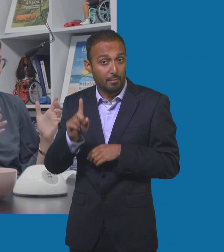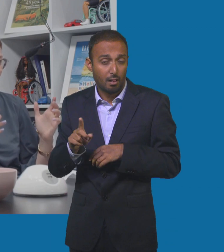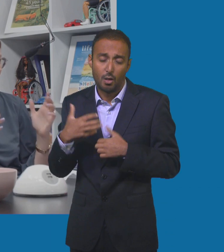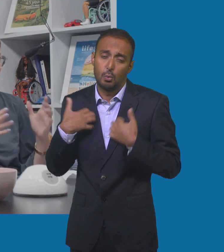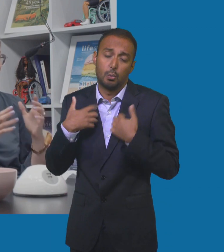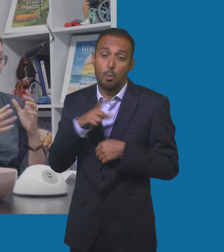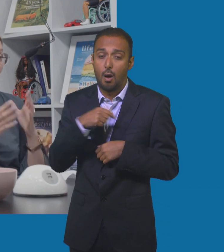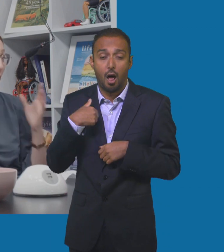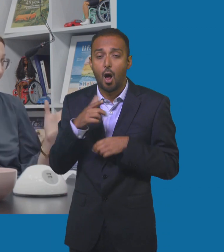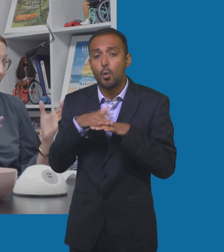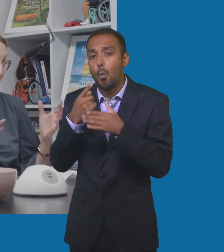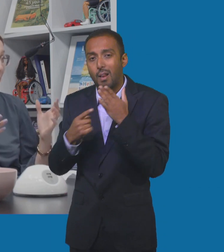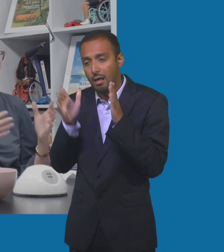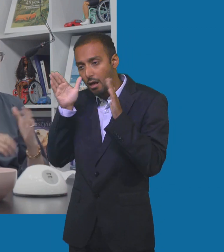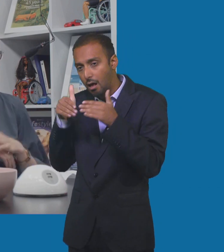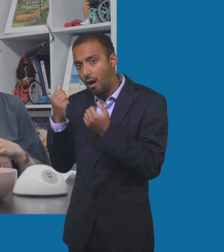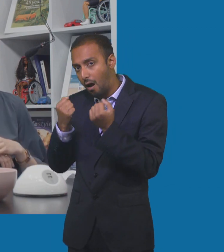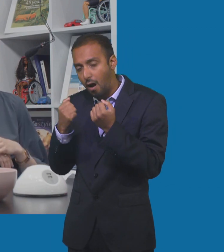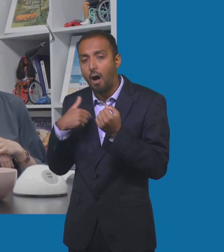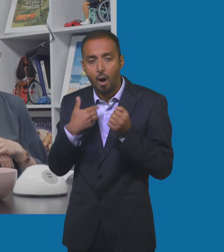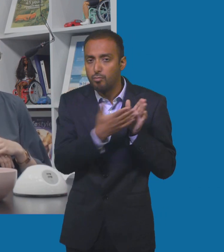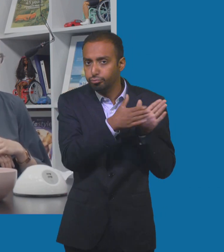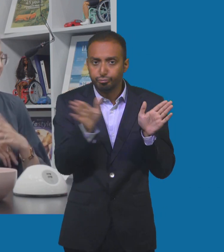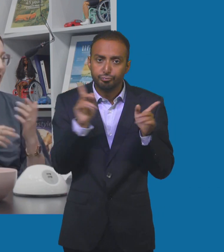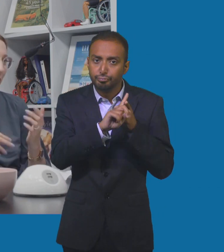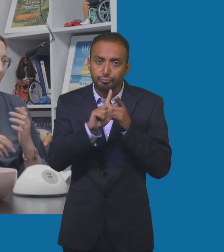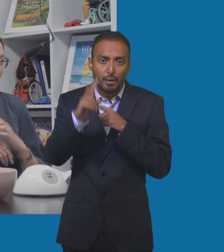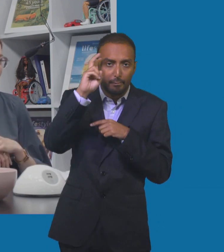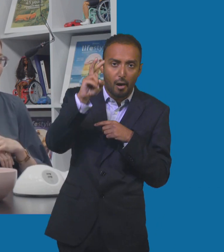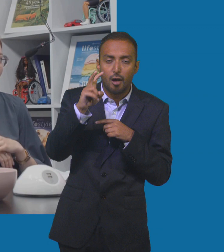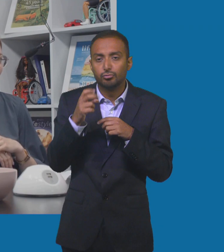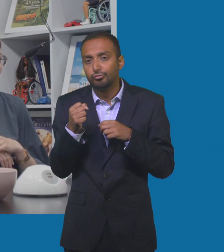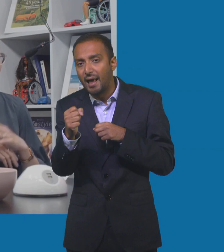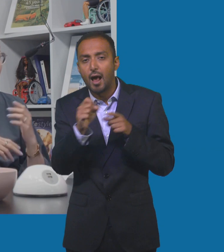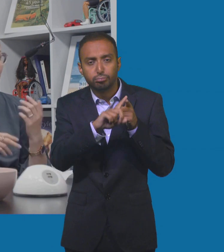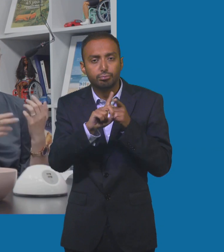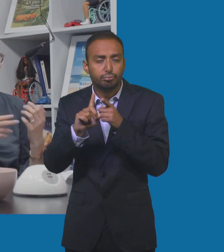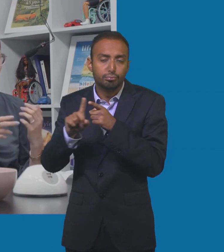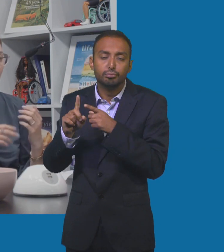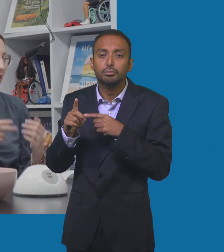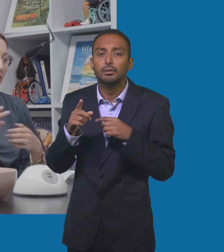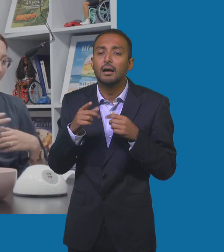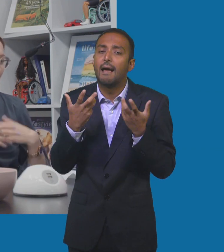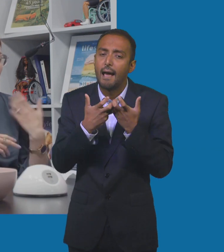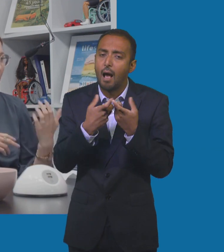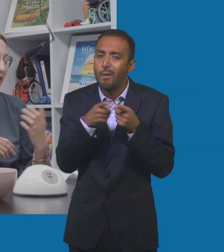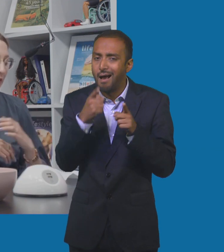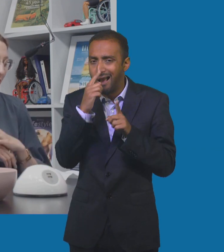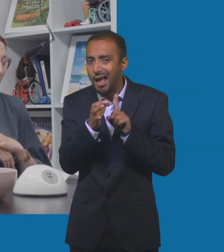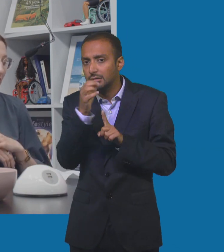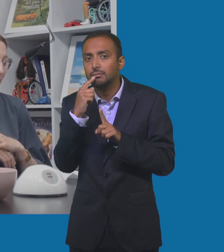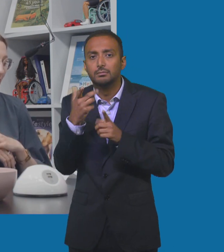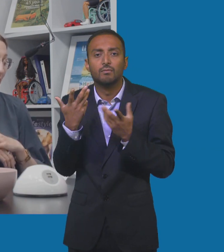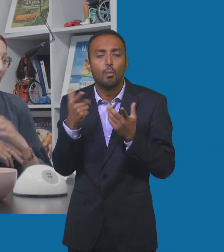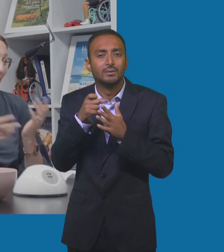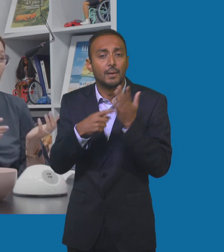all modes of transport, and we're looking at kind of all disabled people and thinking about how we can make a difference, how can we enable people to see family,